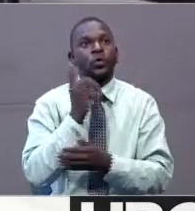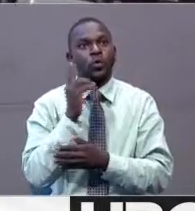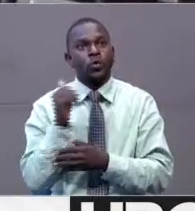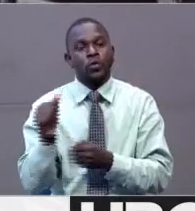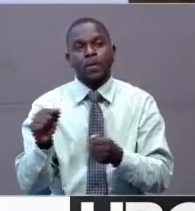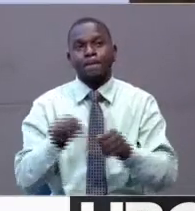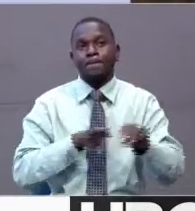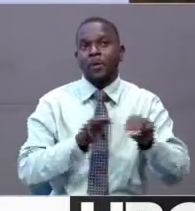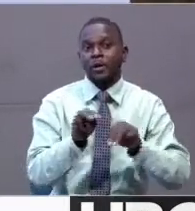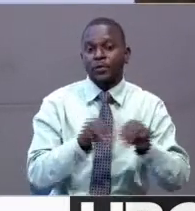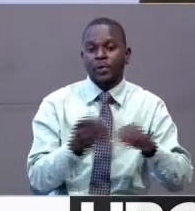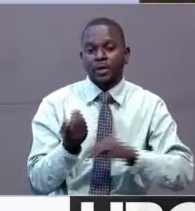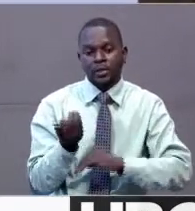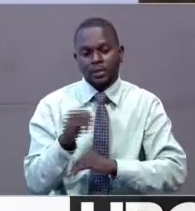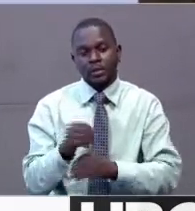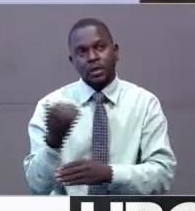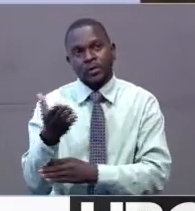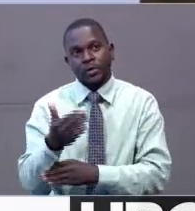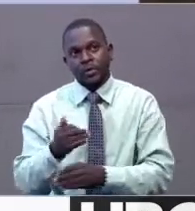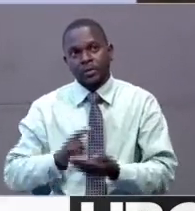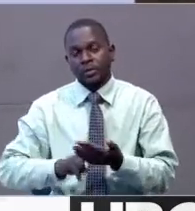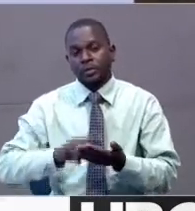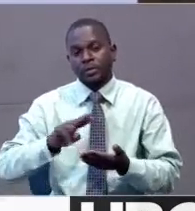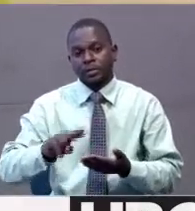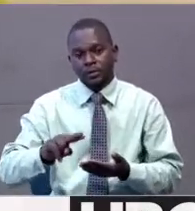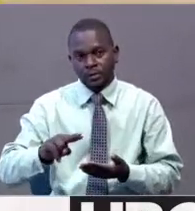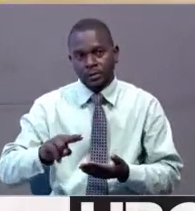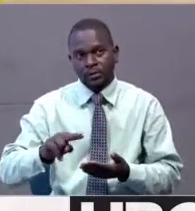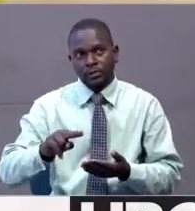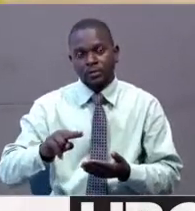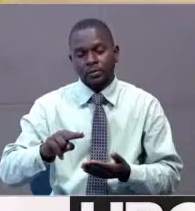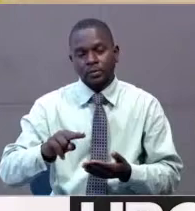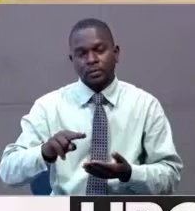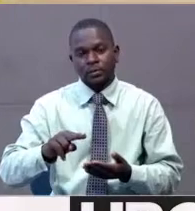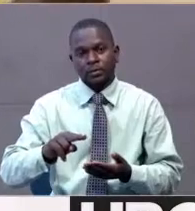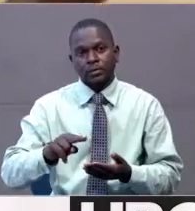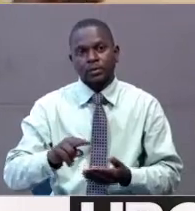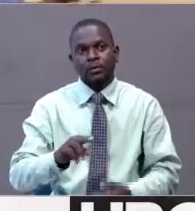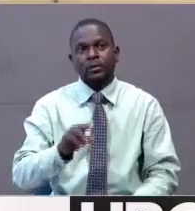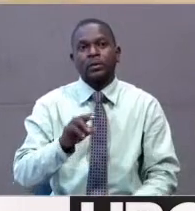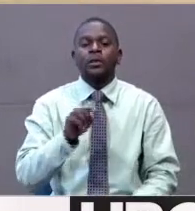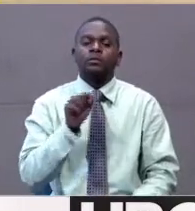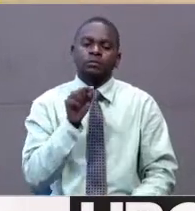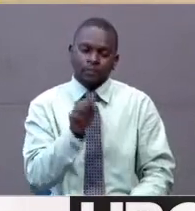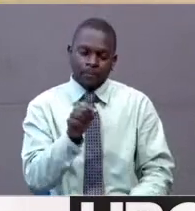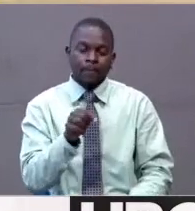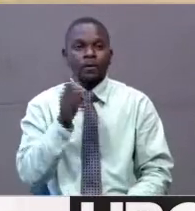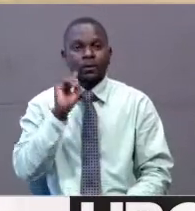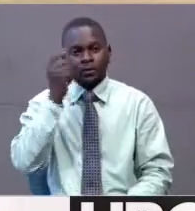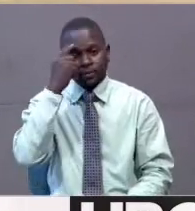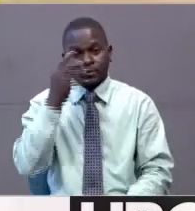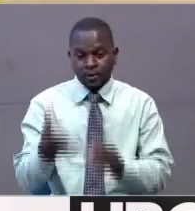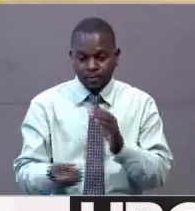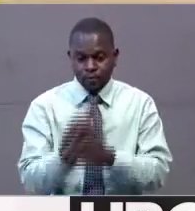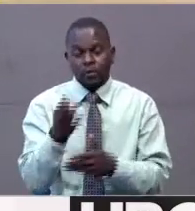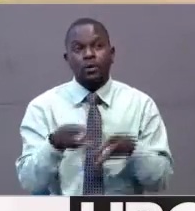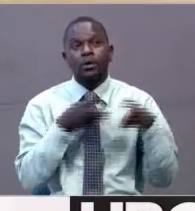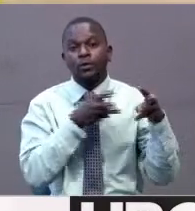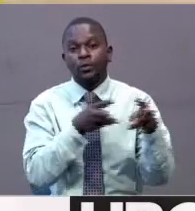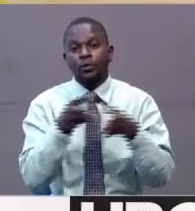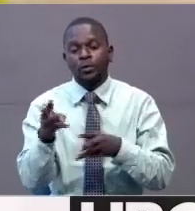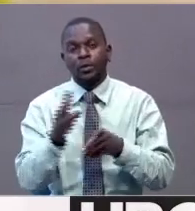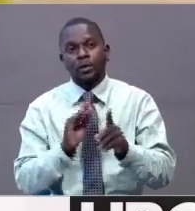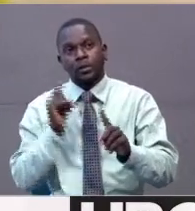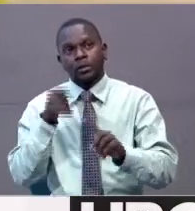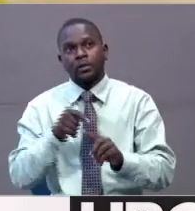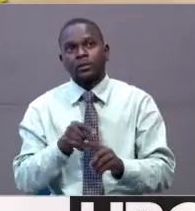Management Day, held at the Minister's Village in Ntinda, Kampala suburb. Zemenya says government has set up strategies aimed